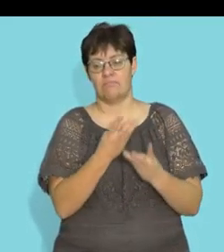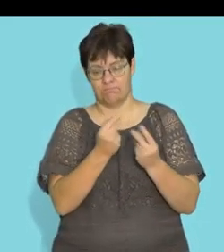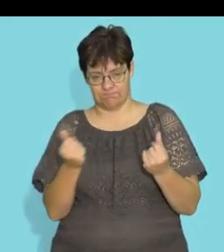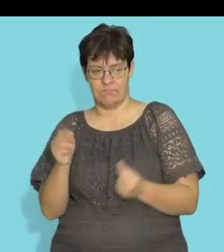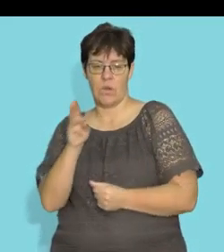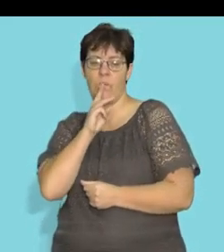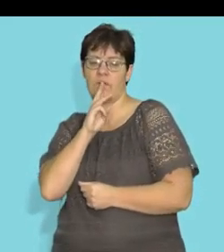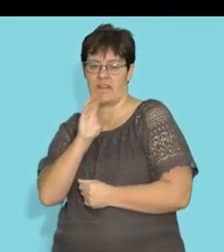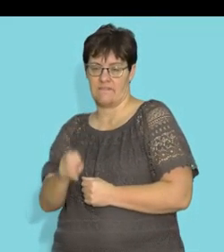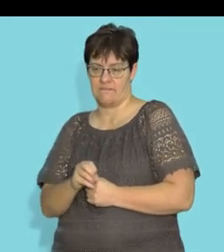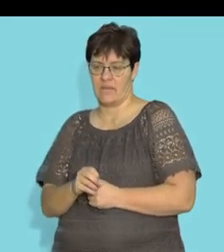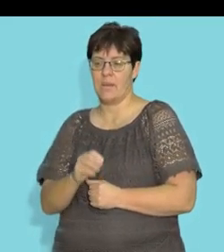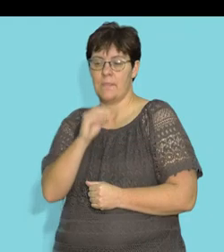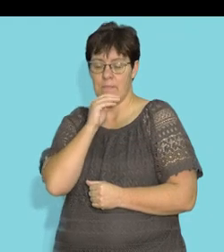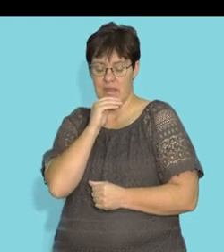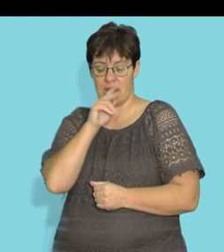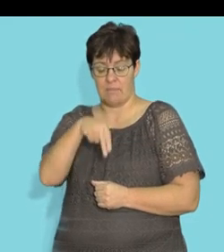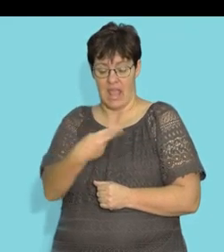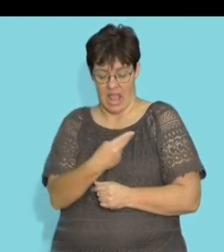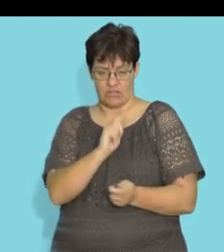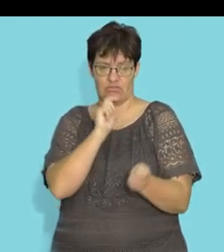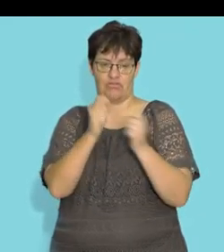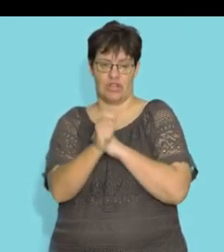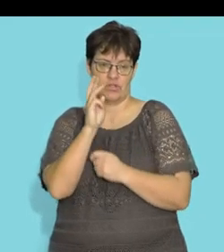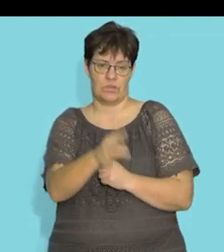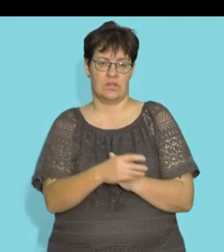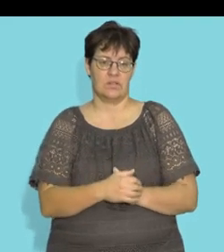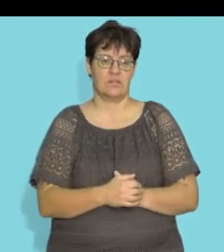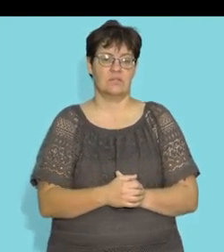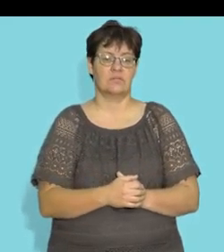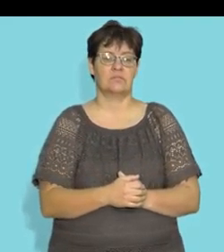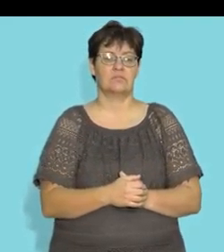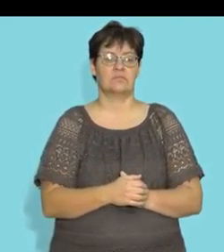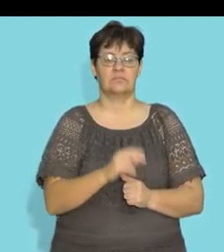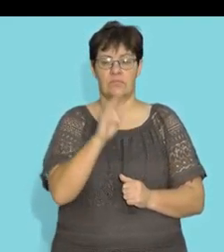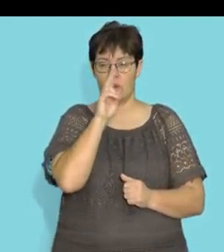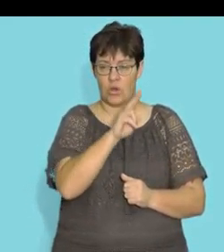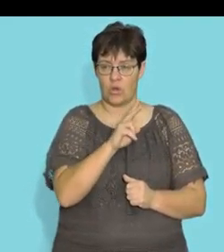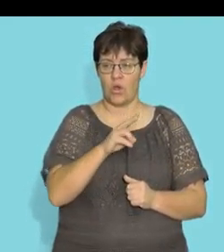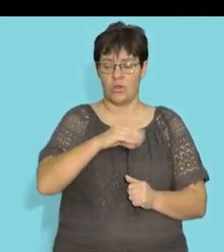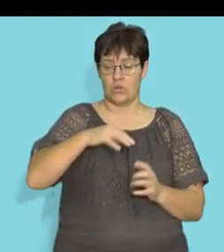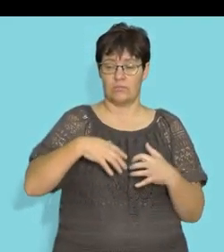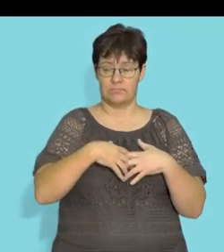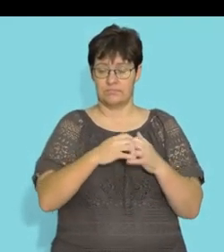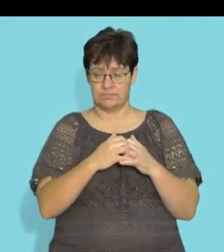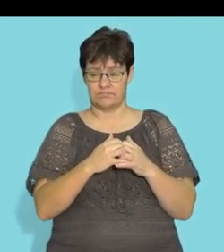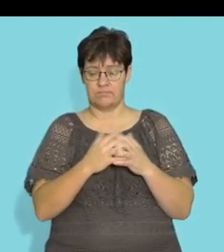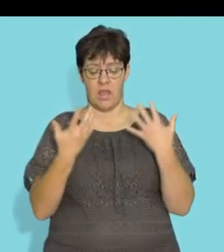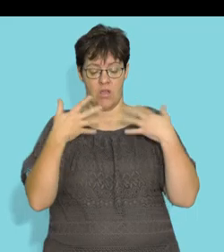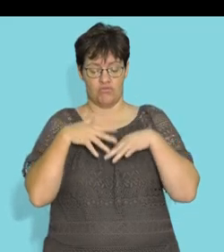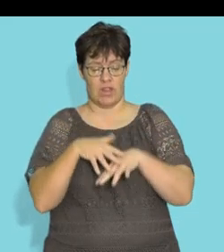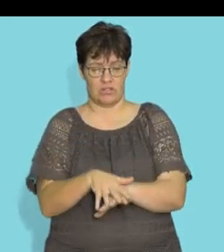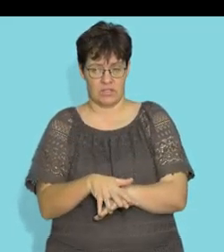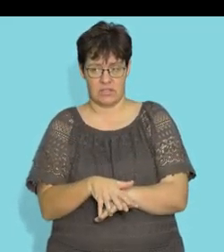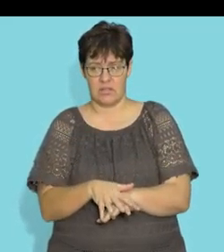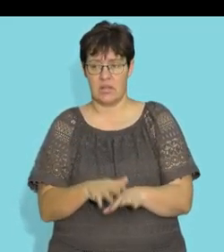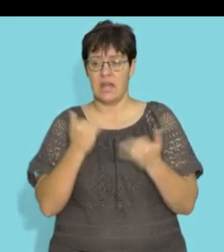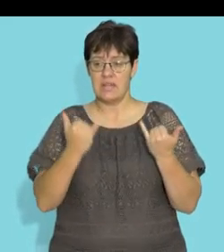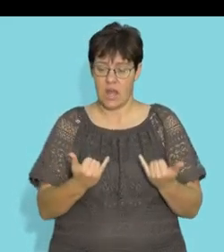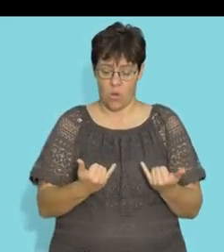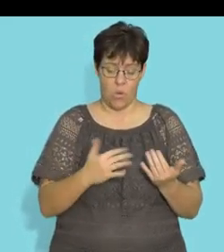the ions will most probably be from sodium chloride, sulfuric acid, but the ions of